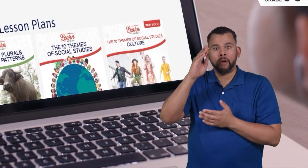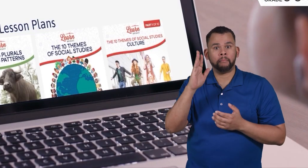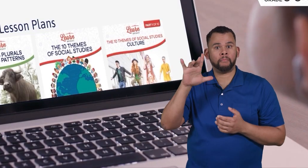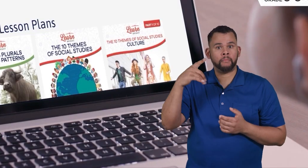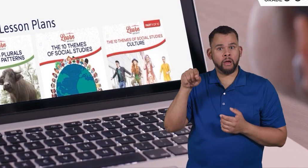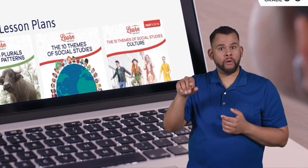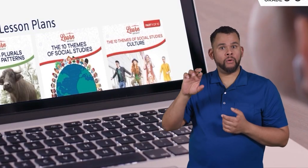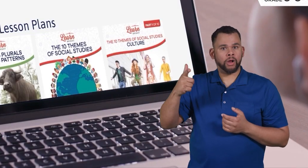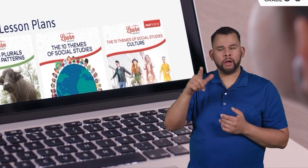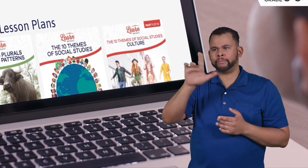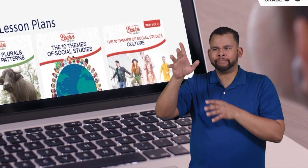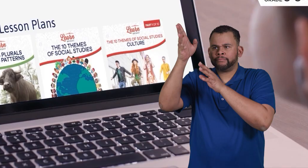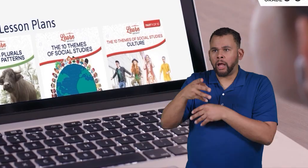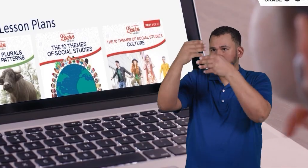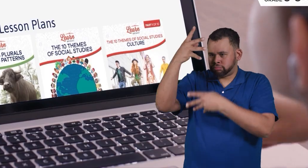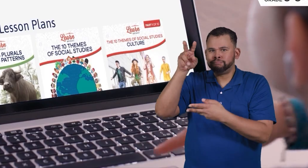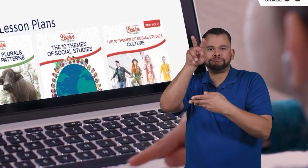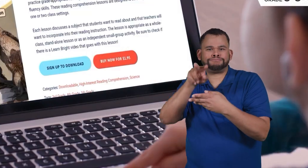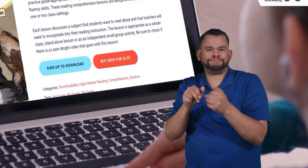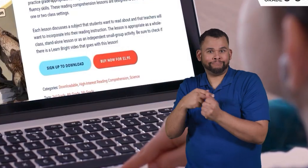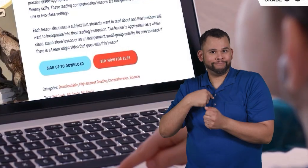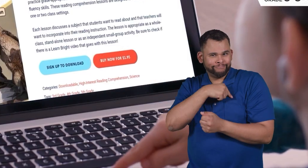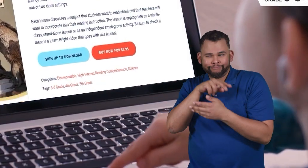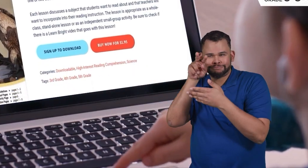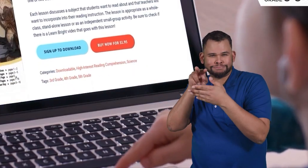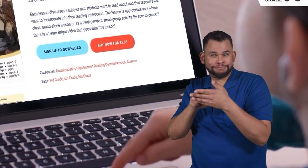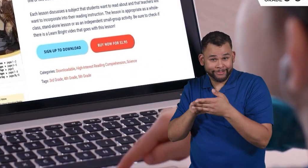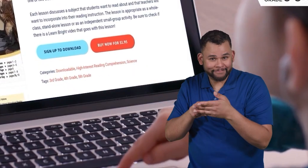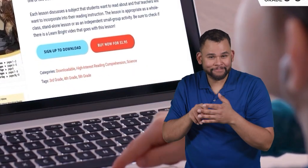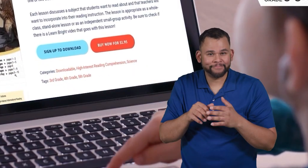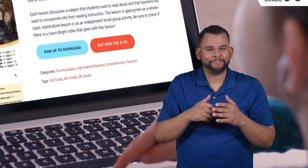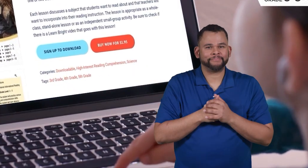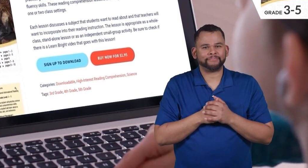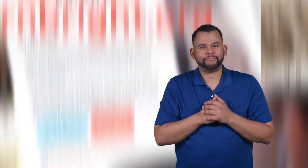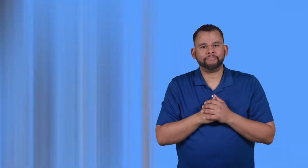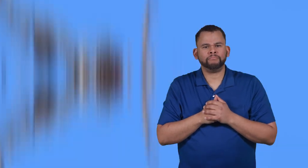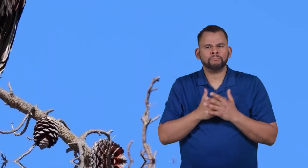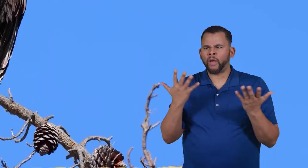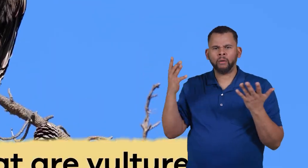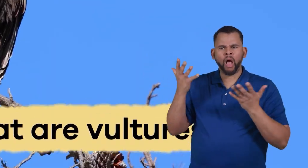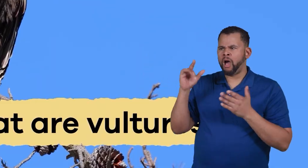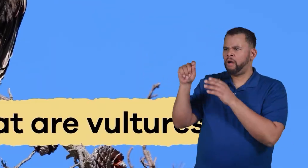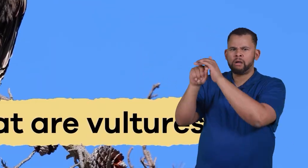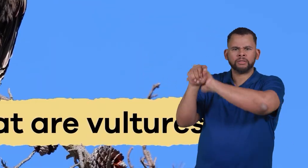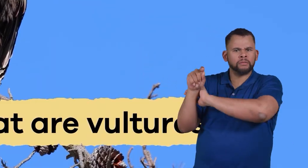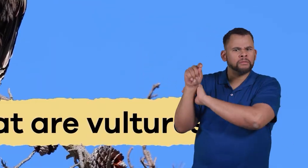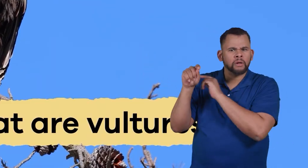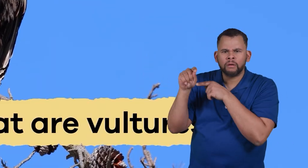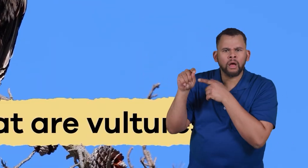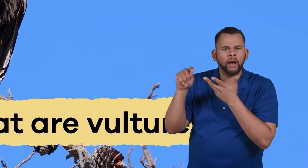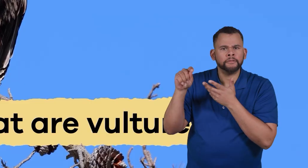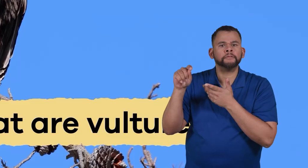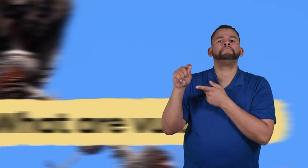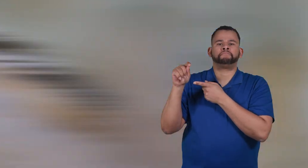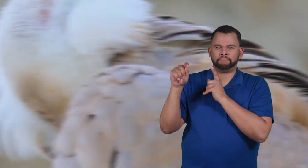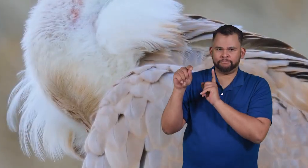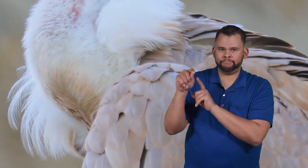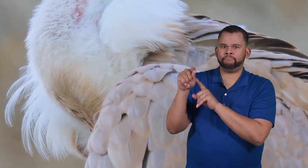our website learnbright.org and download this lesson plan. What are vultures?